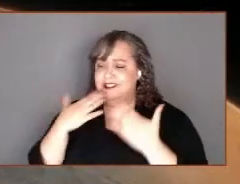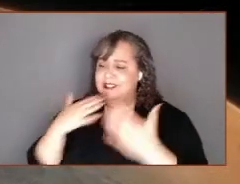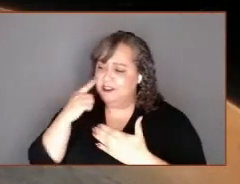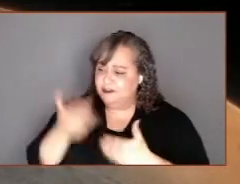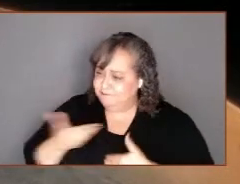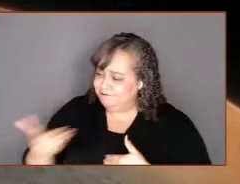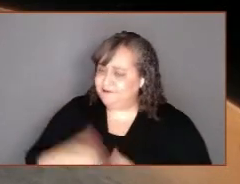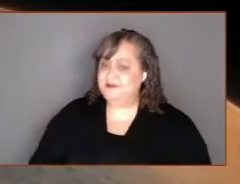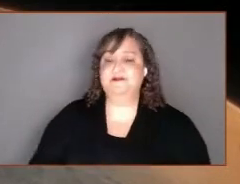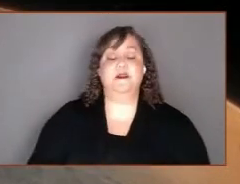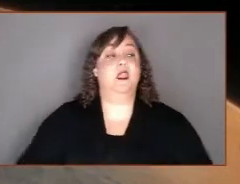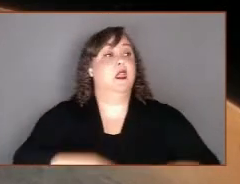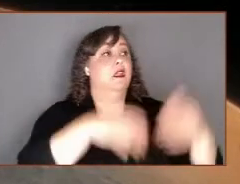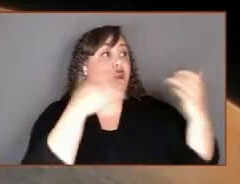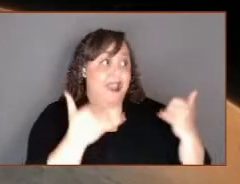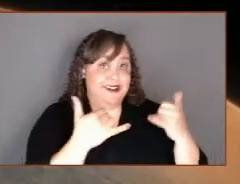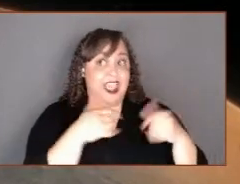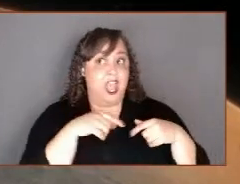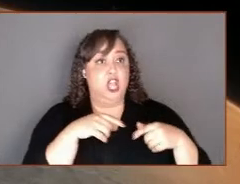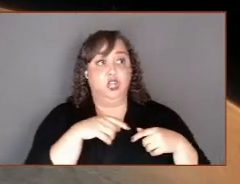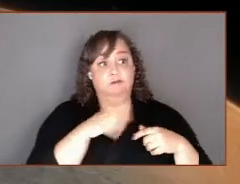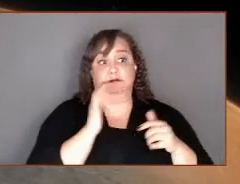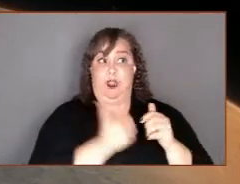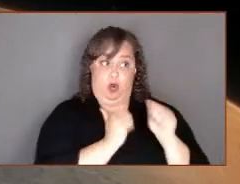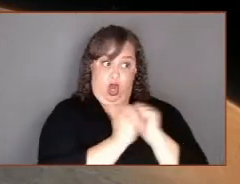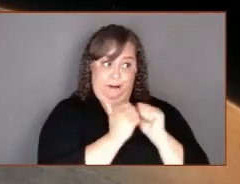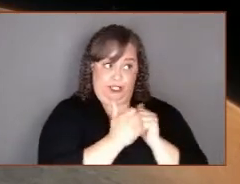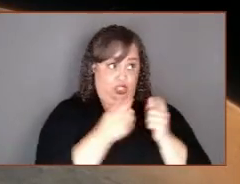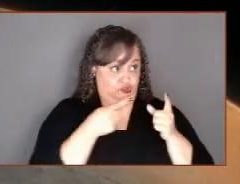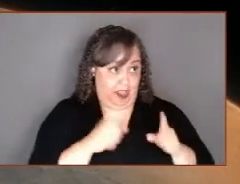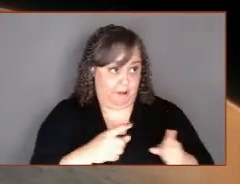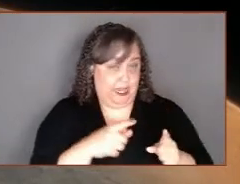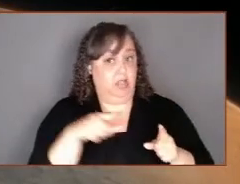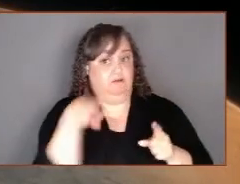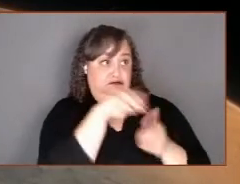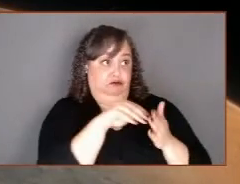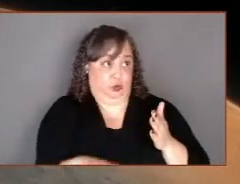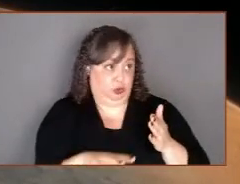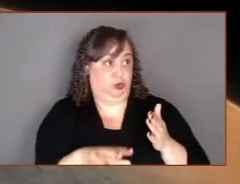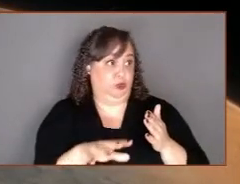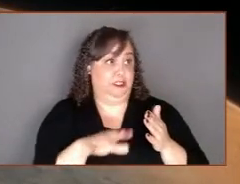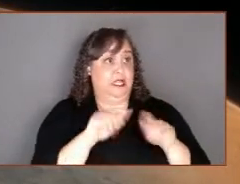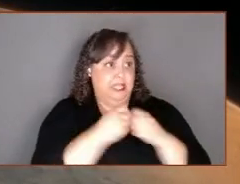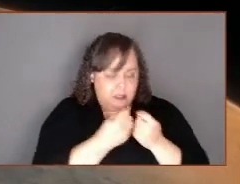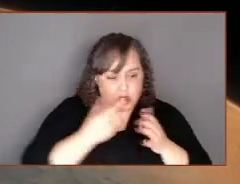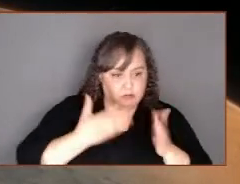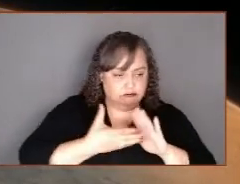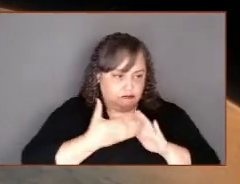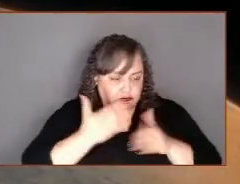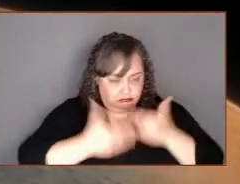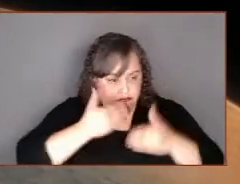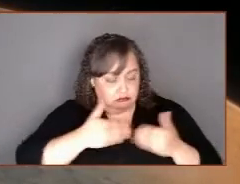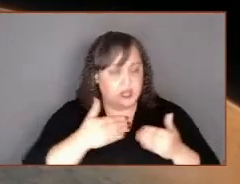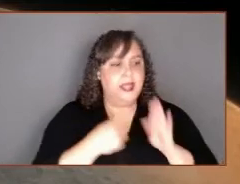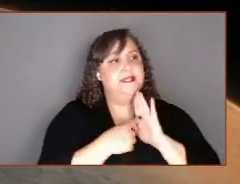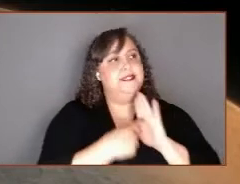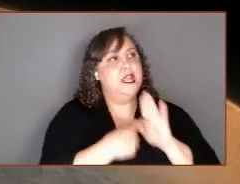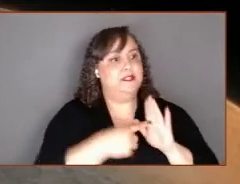So right now in the competition, our student teams are operating their unique technology, and they're demonstrating